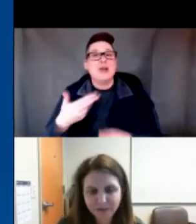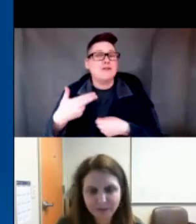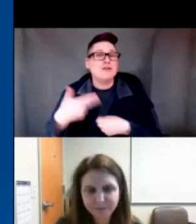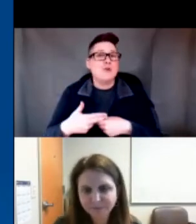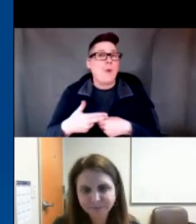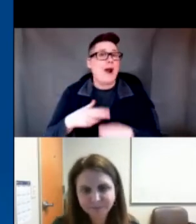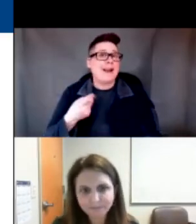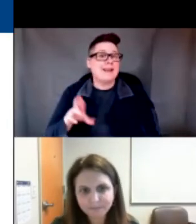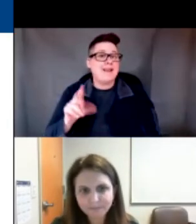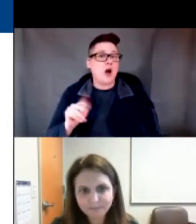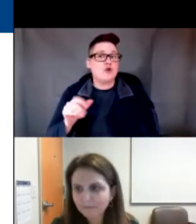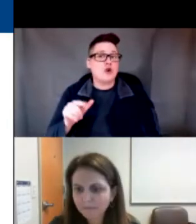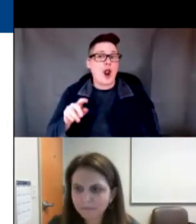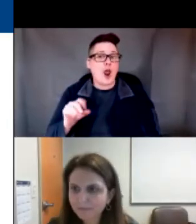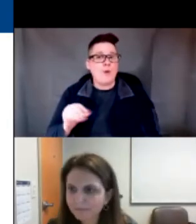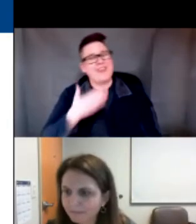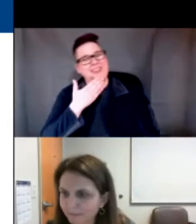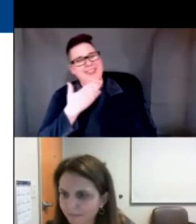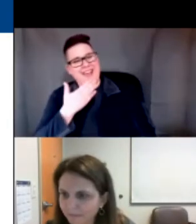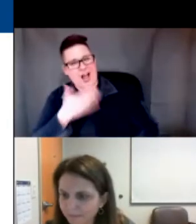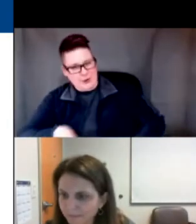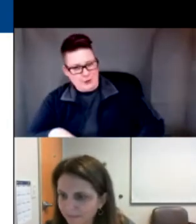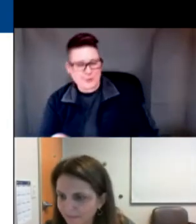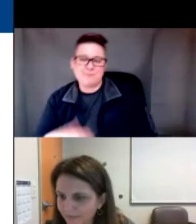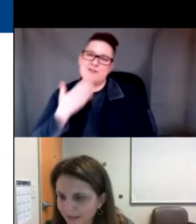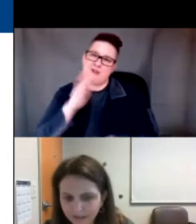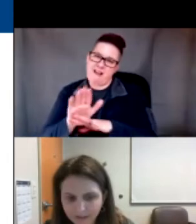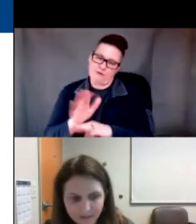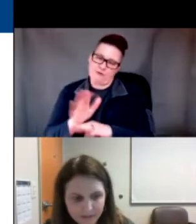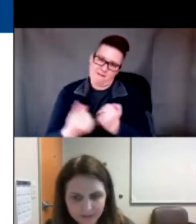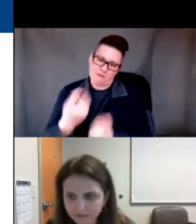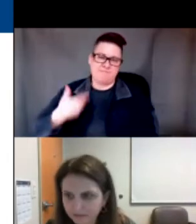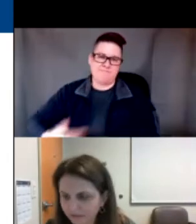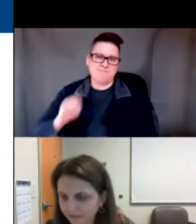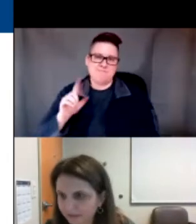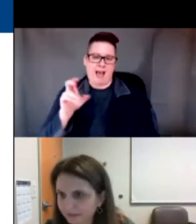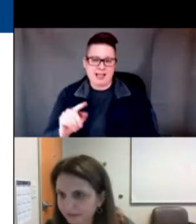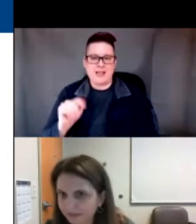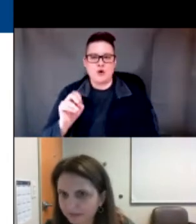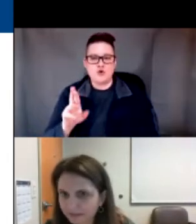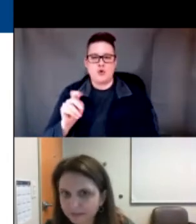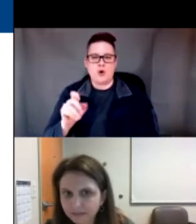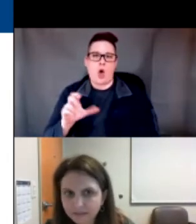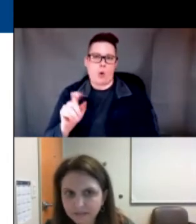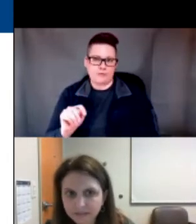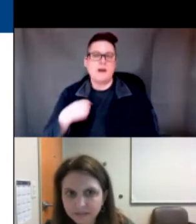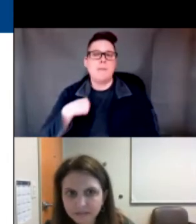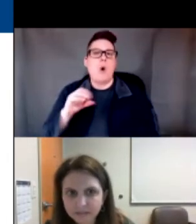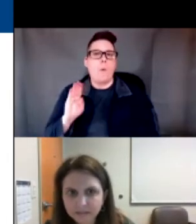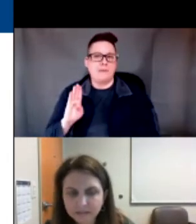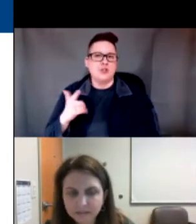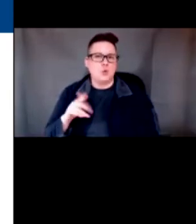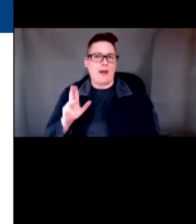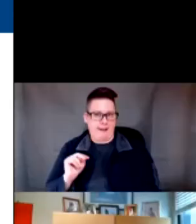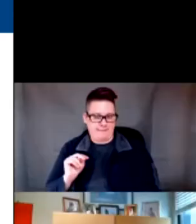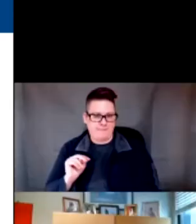Dr. Tortolo. Thank you, Ellen. Good afternoon, everyone. I'm Ellen Tortolo, and I'm an obstetrician gynecologist,